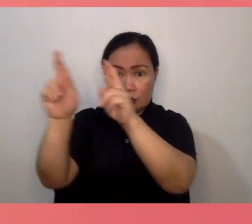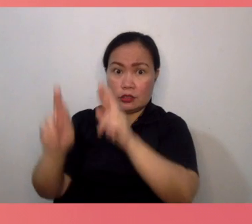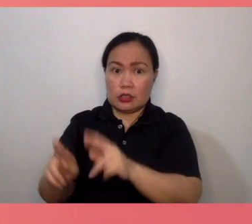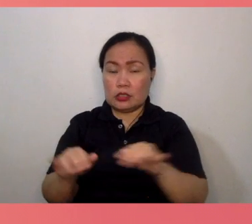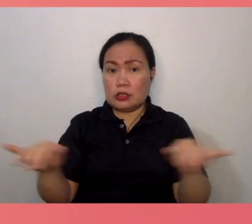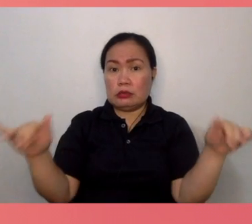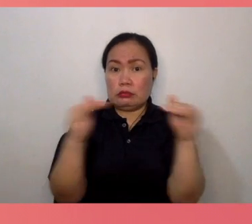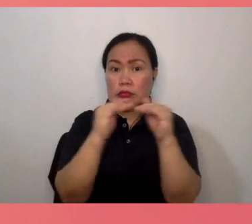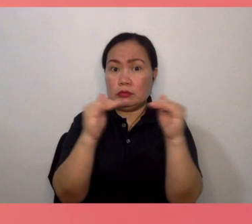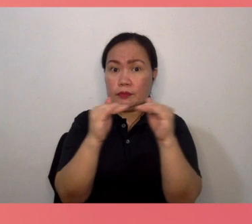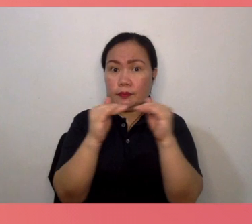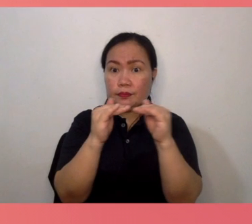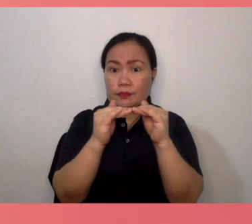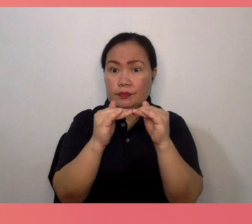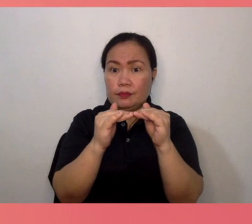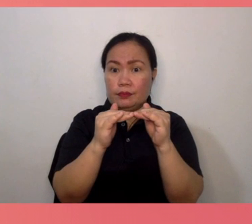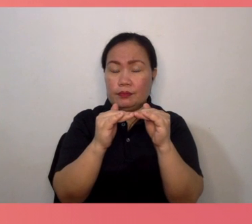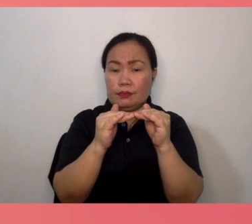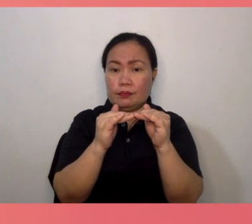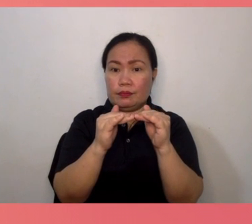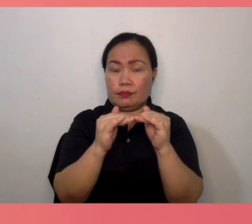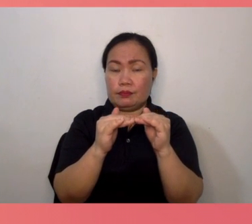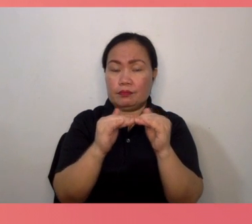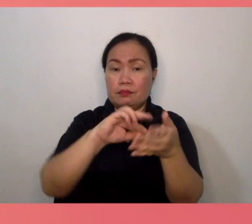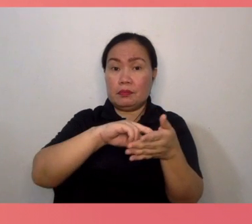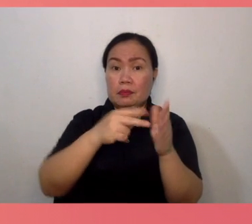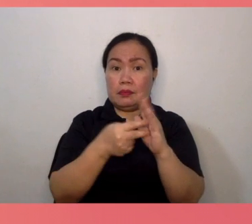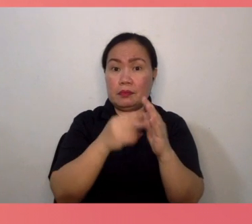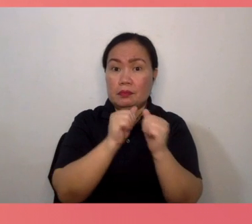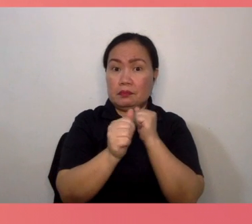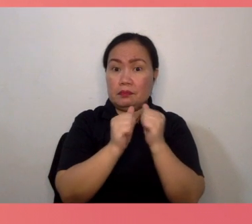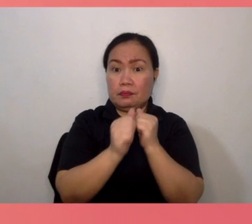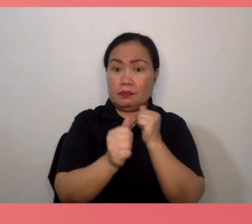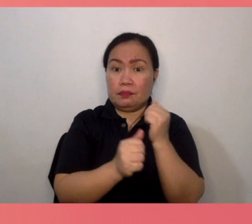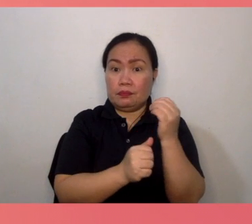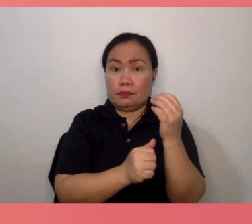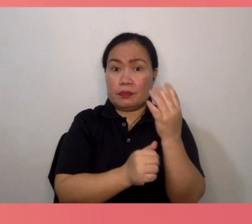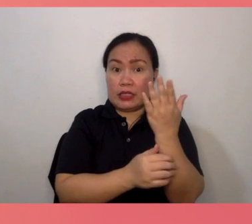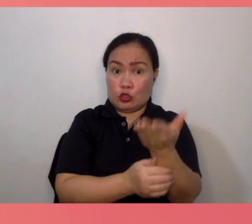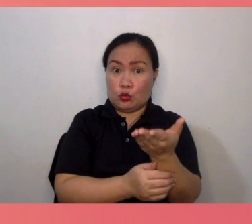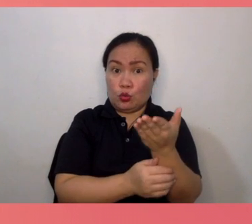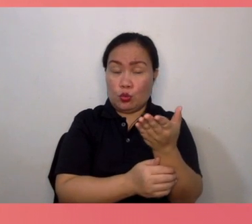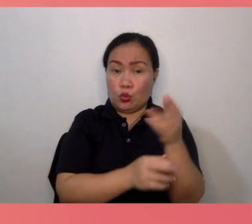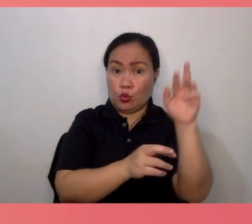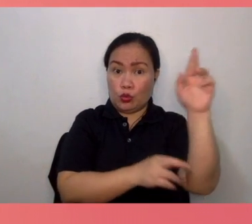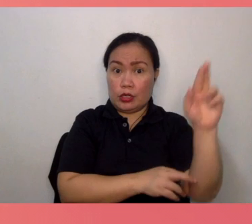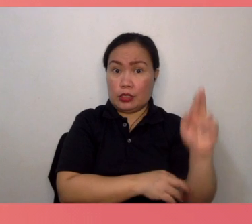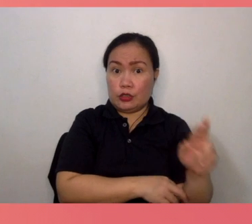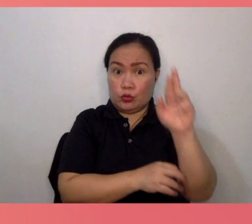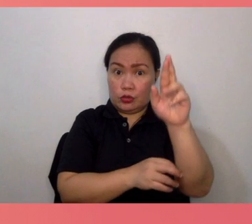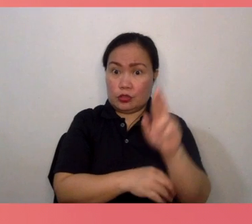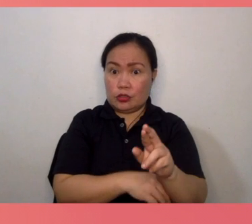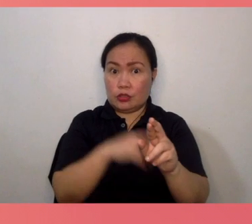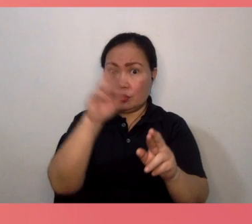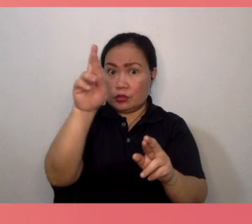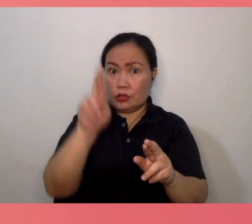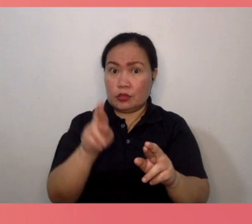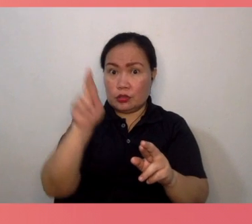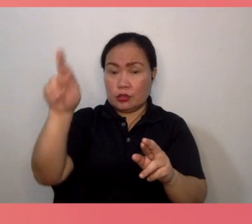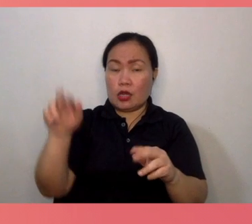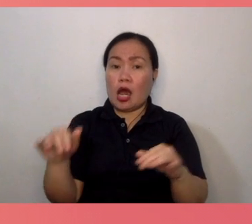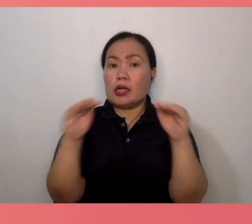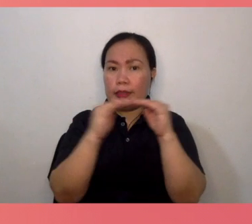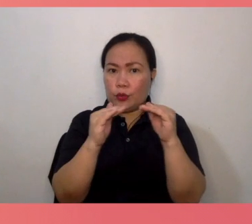ay parehong equal sa ratios na to, ibig sabihin, these two ratios are also